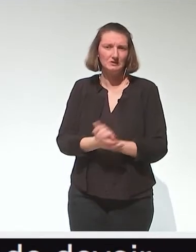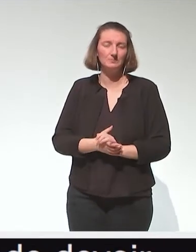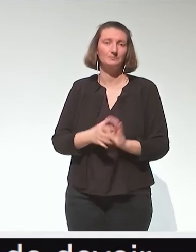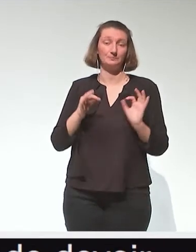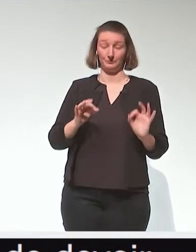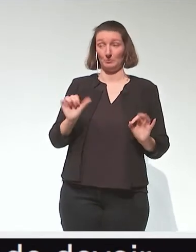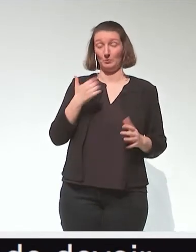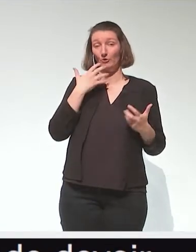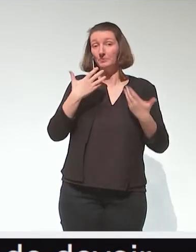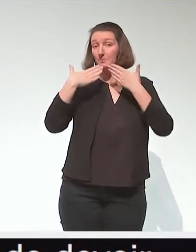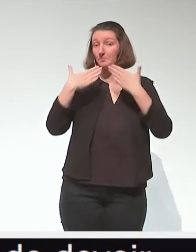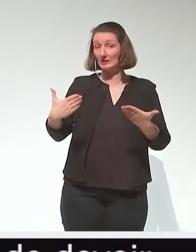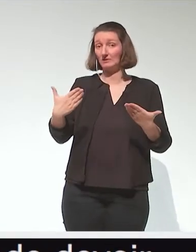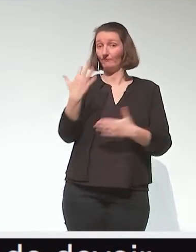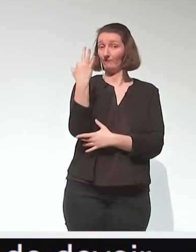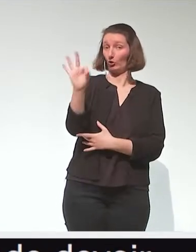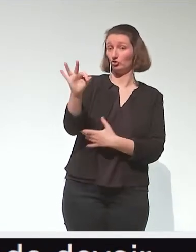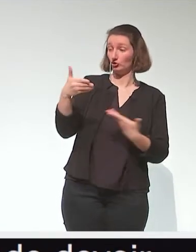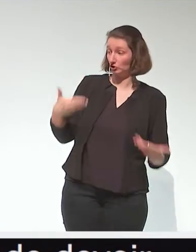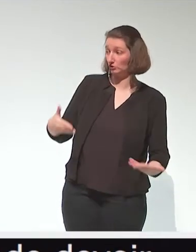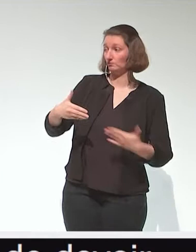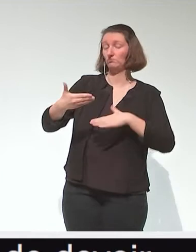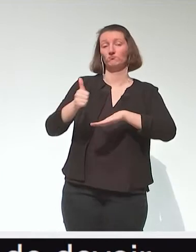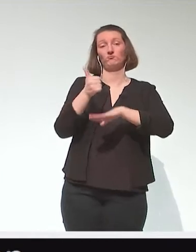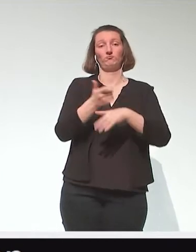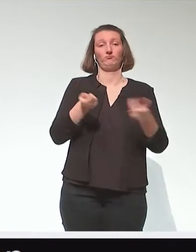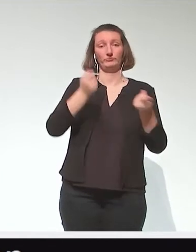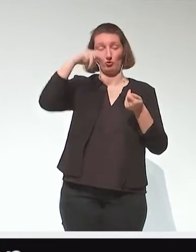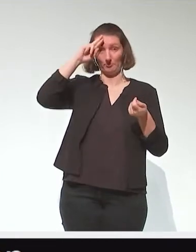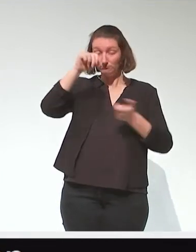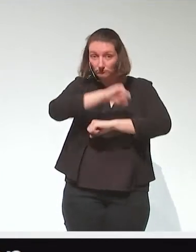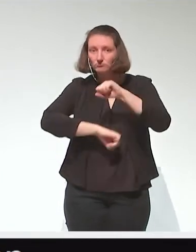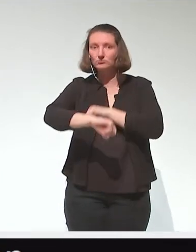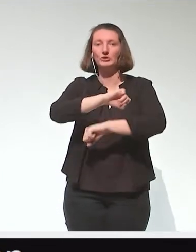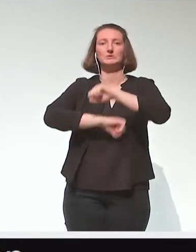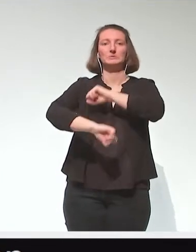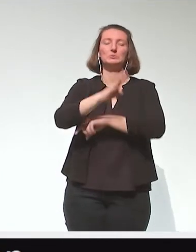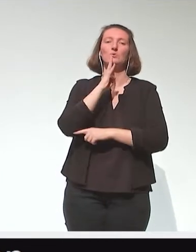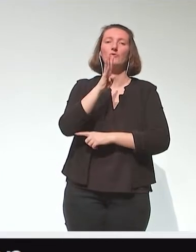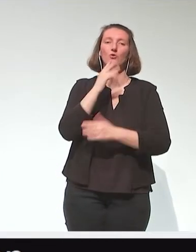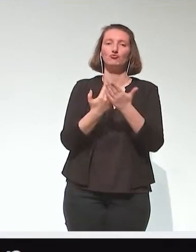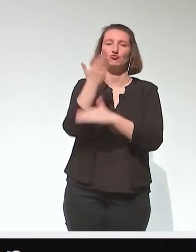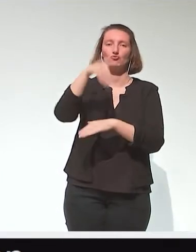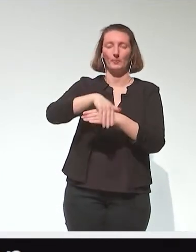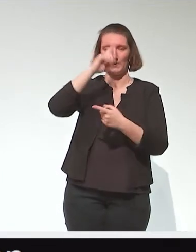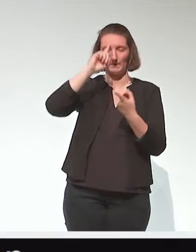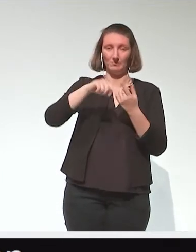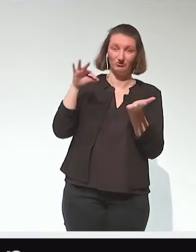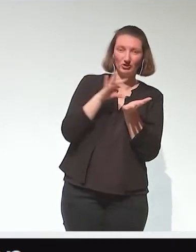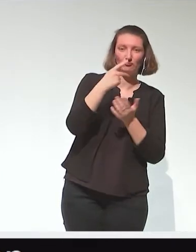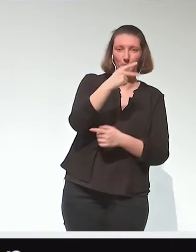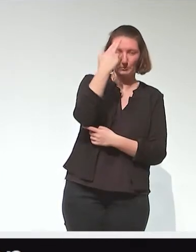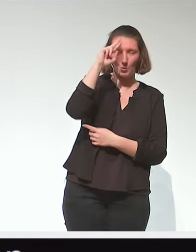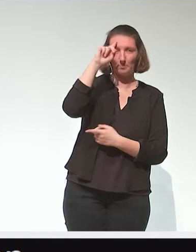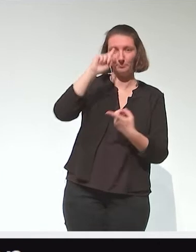their situation is difficult. I'd like to thank the French presidency for organizing this event on the implementation of the European strategy to